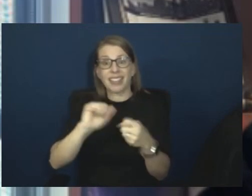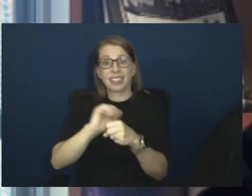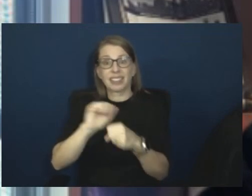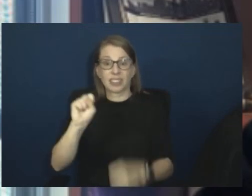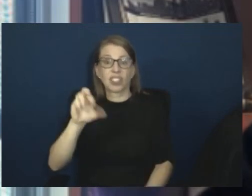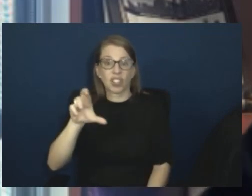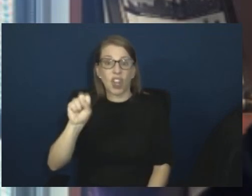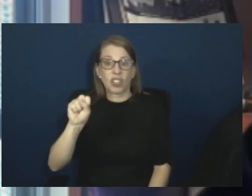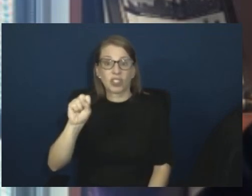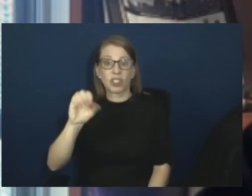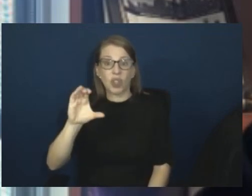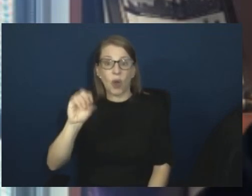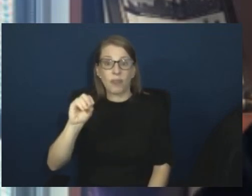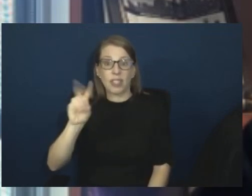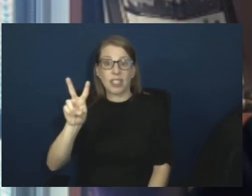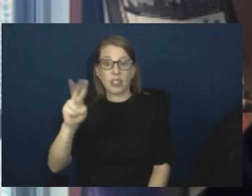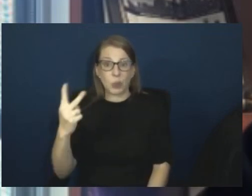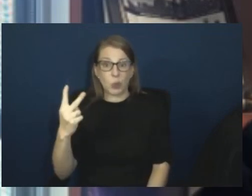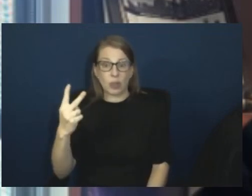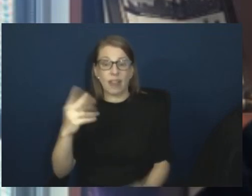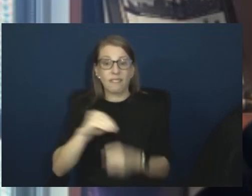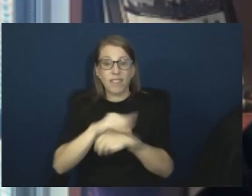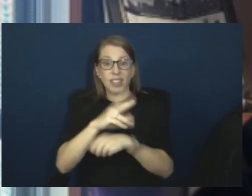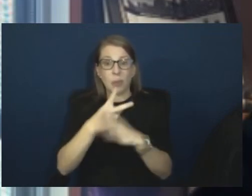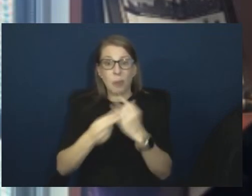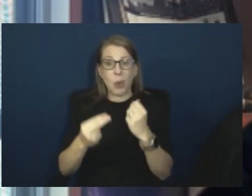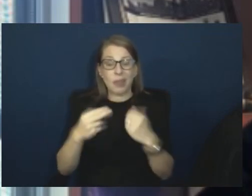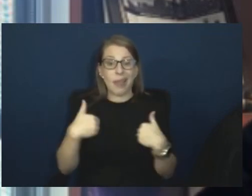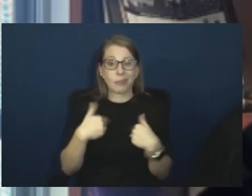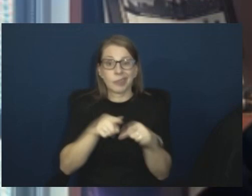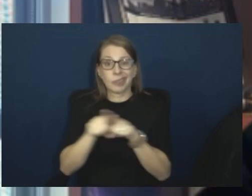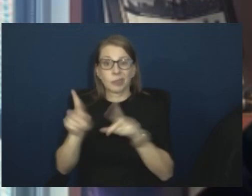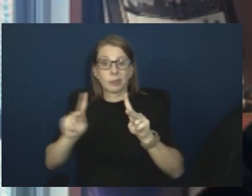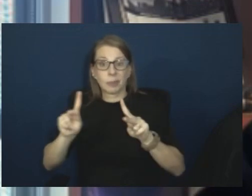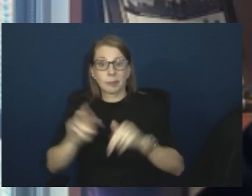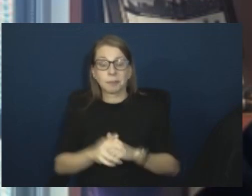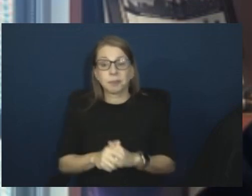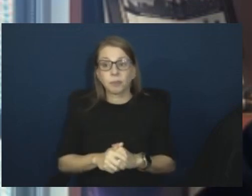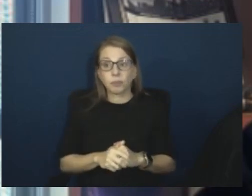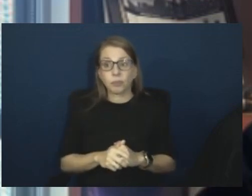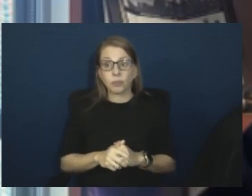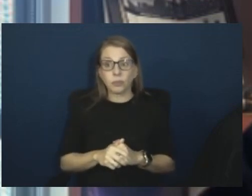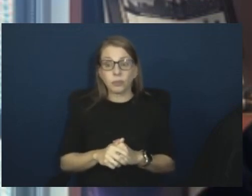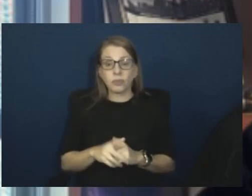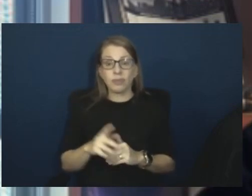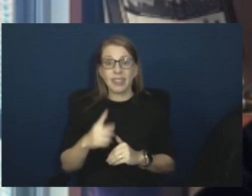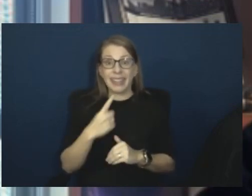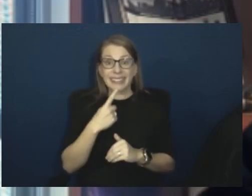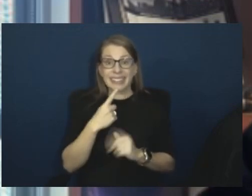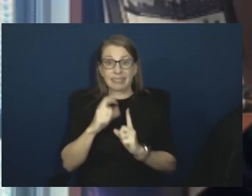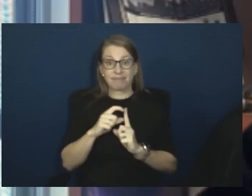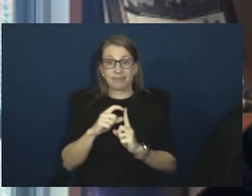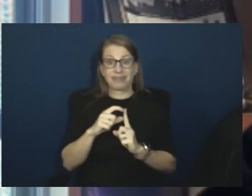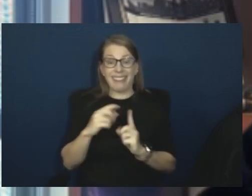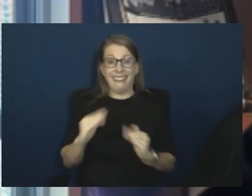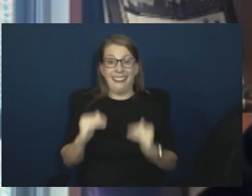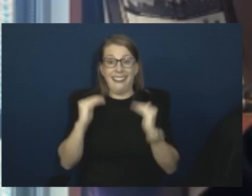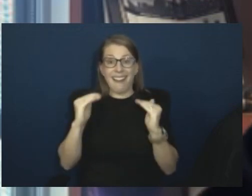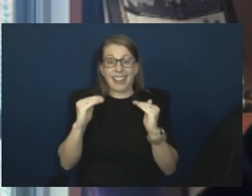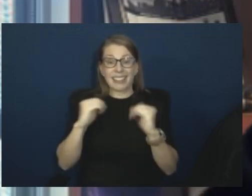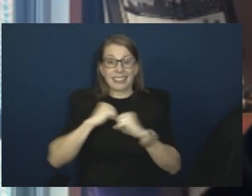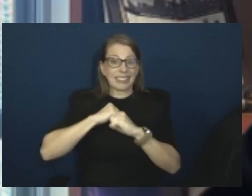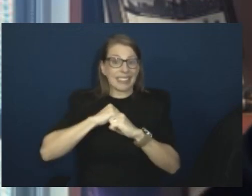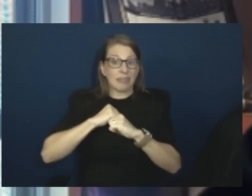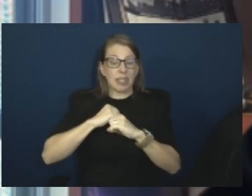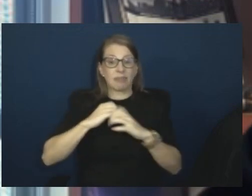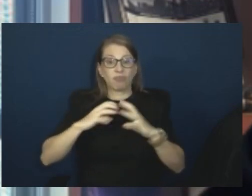that infects both animals and people. I said the word high containment. So these types of